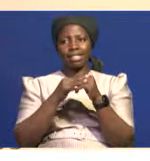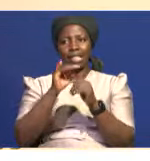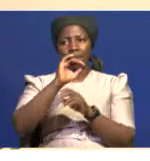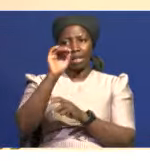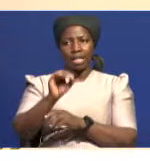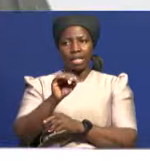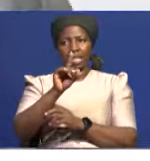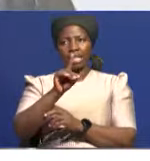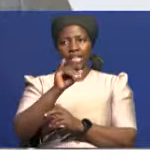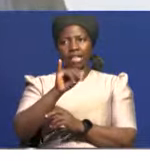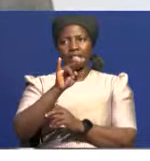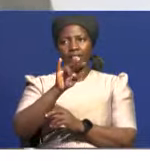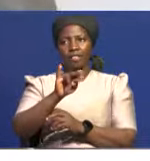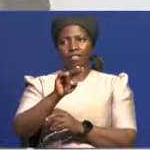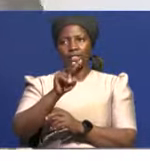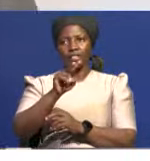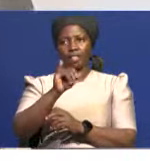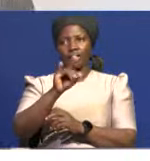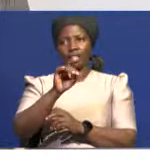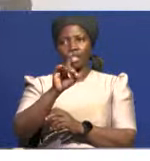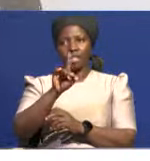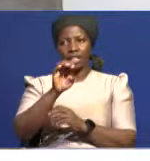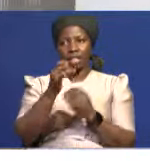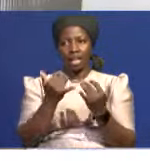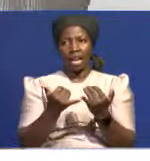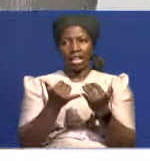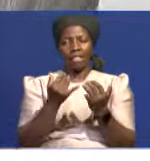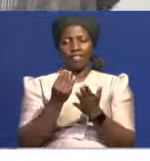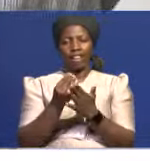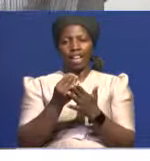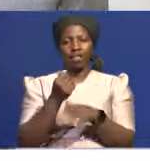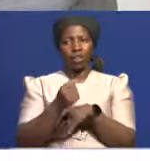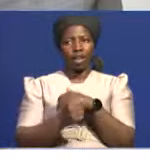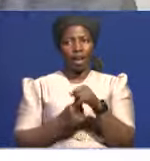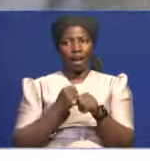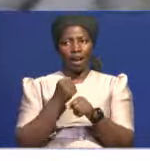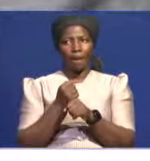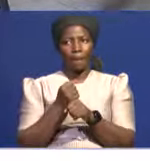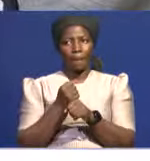sasa cha matumizi ya pesa za serikali. Tilio Marco, Dira ya Magwiji.